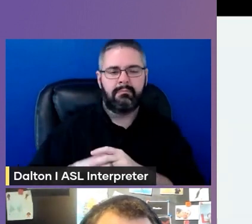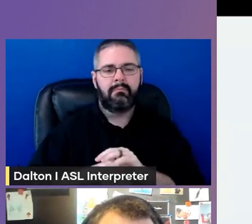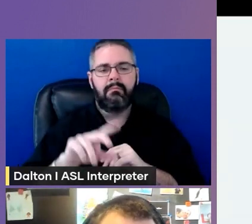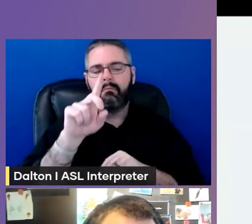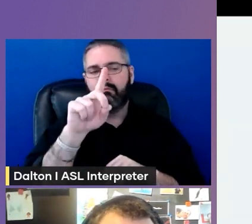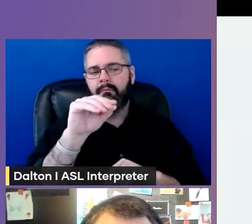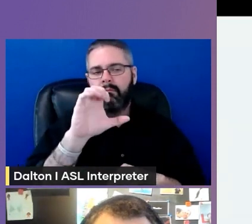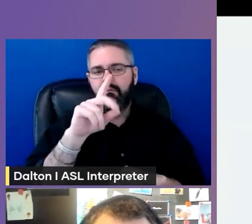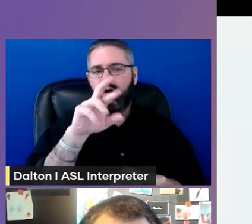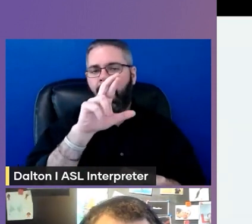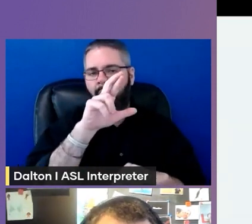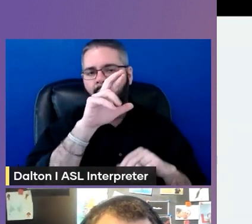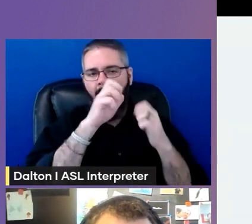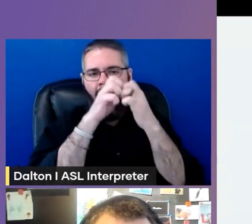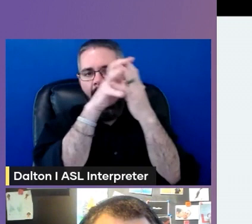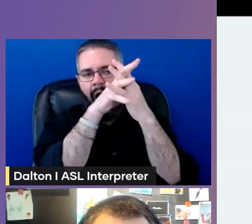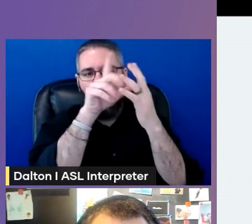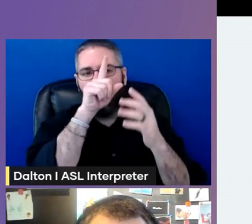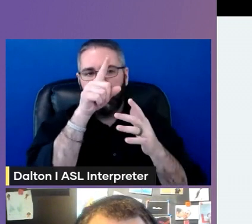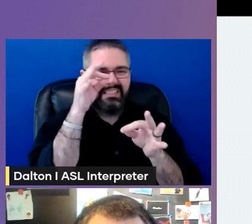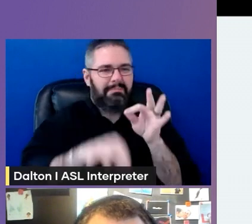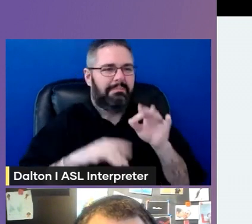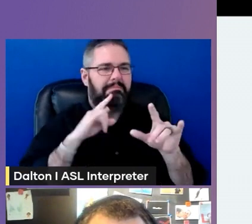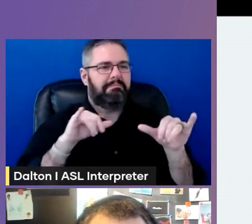is actually fairly simple. It's a standard